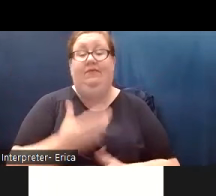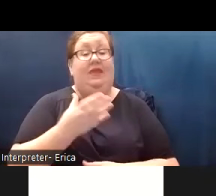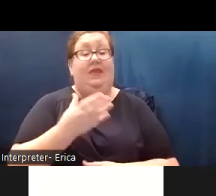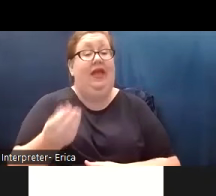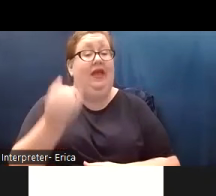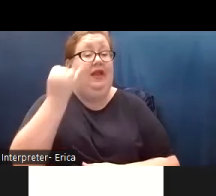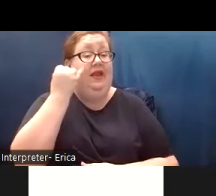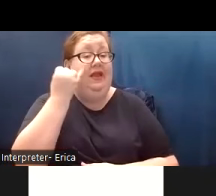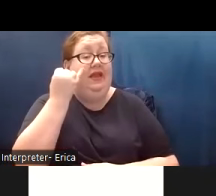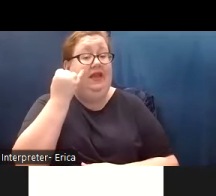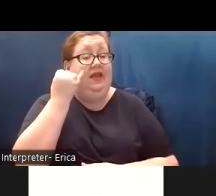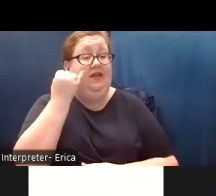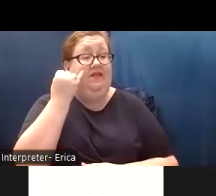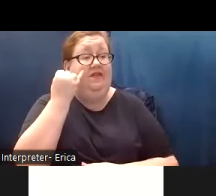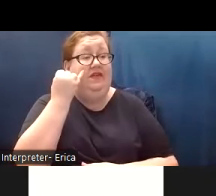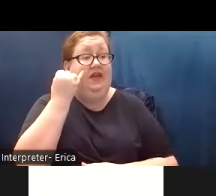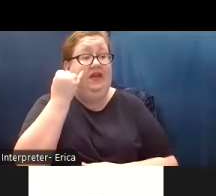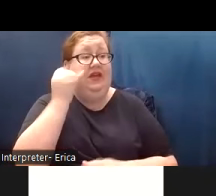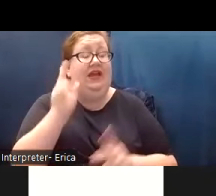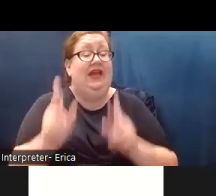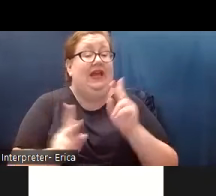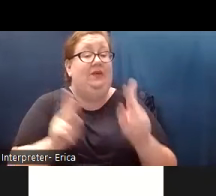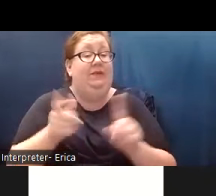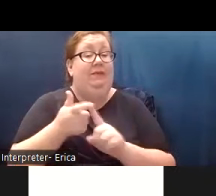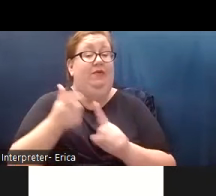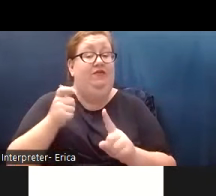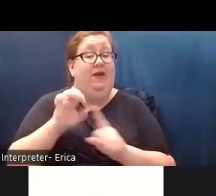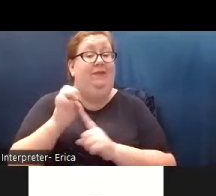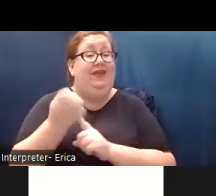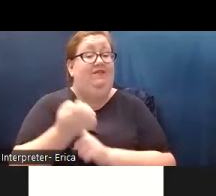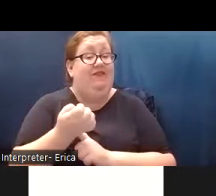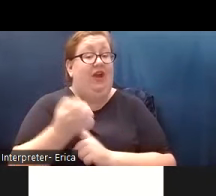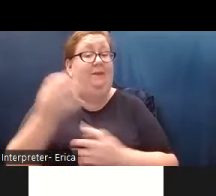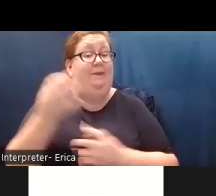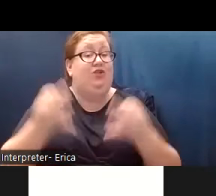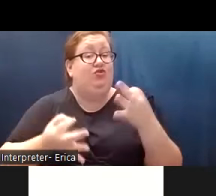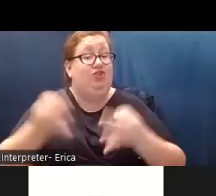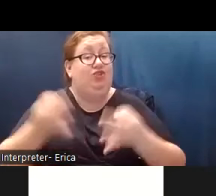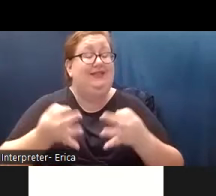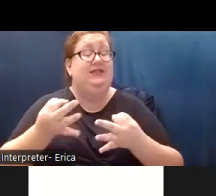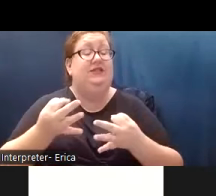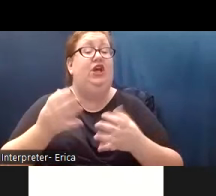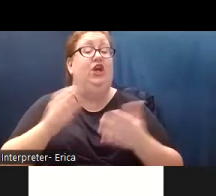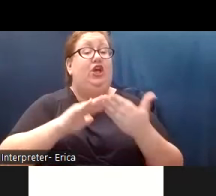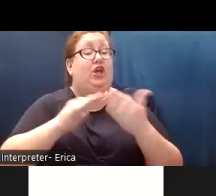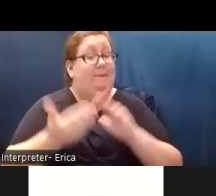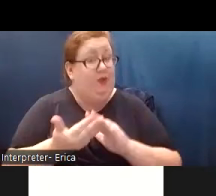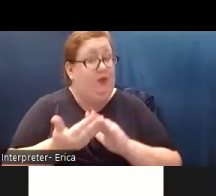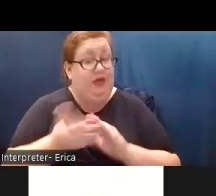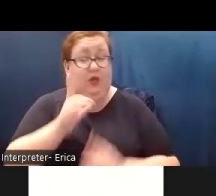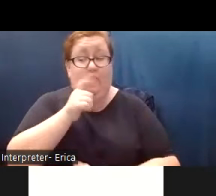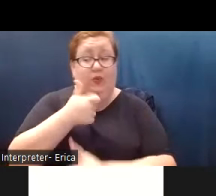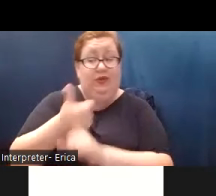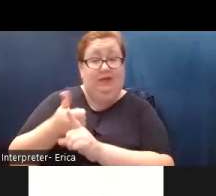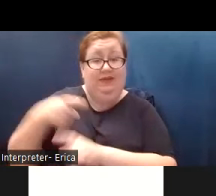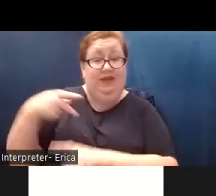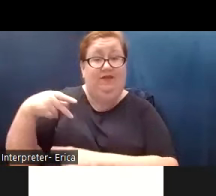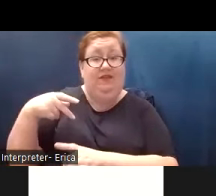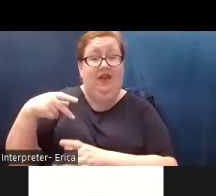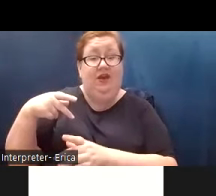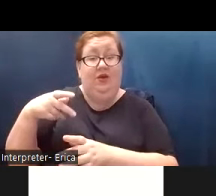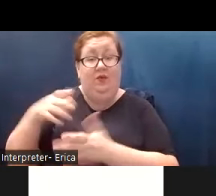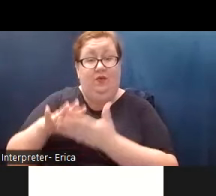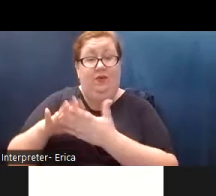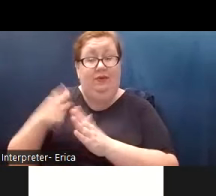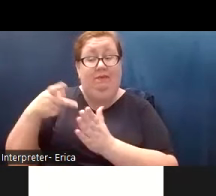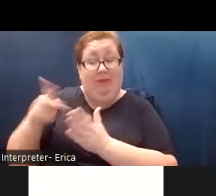if they were people from the environmental justice community who were paid to do these jobs, it would also,